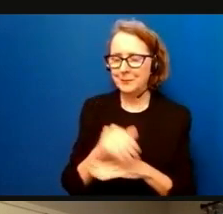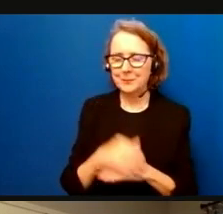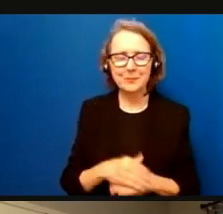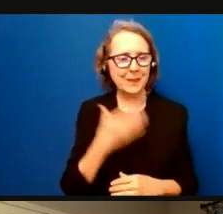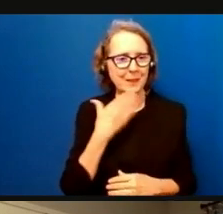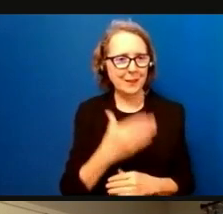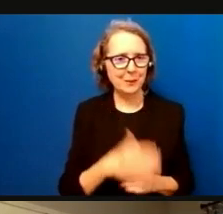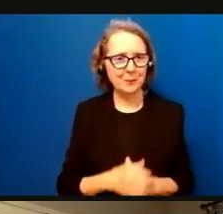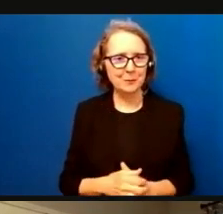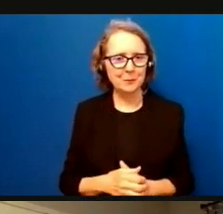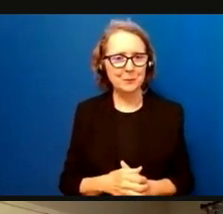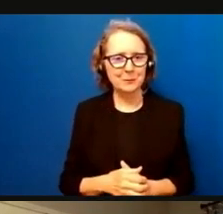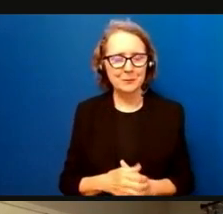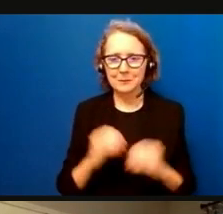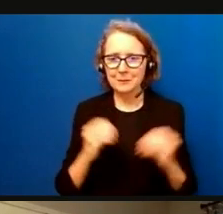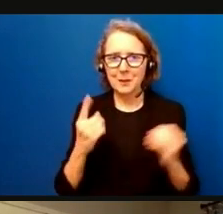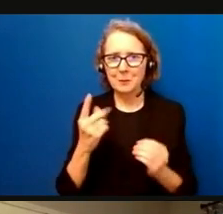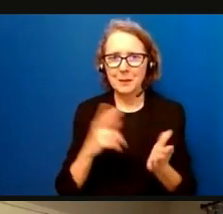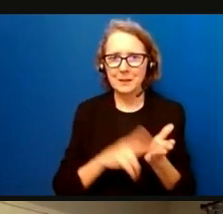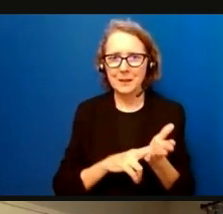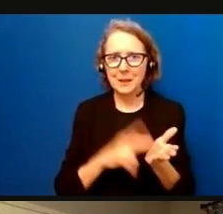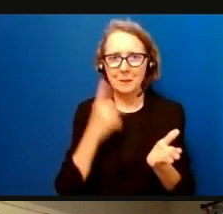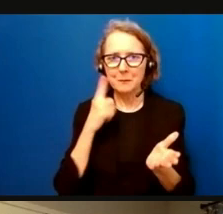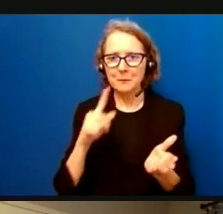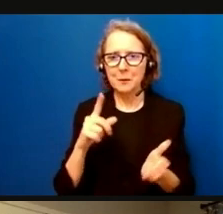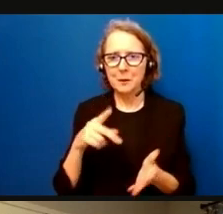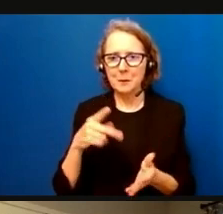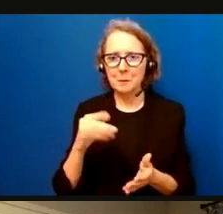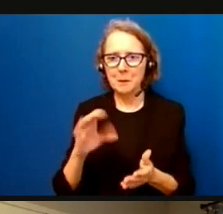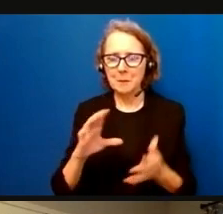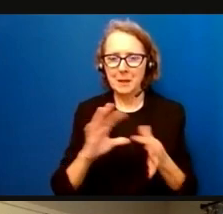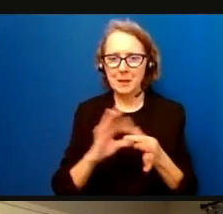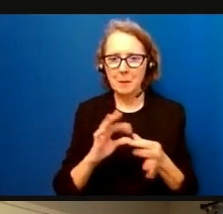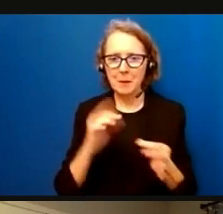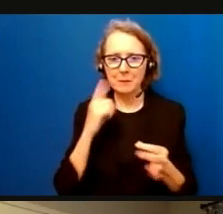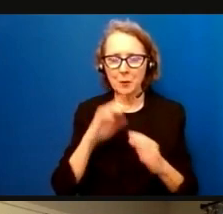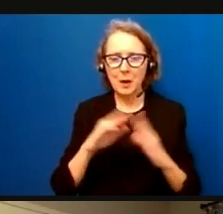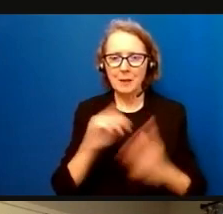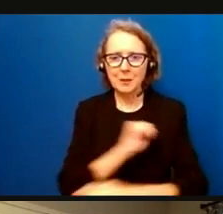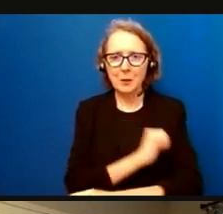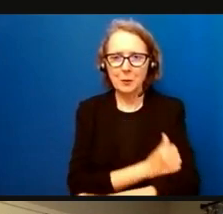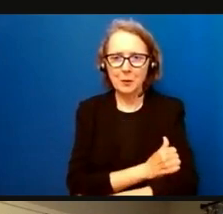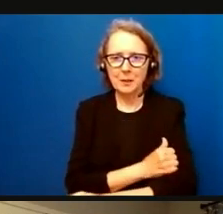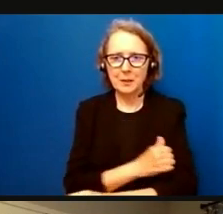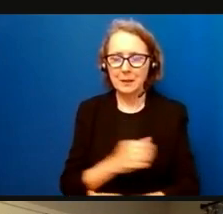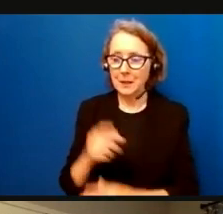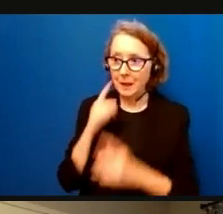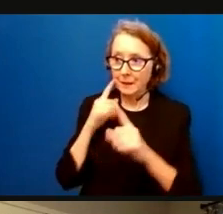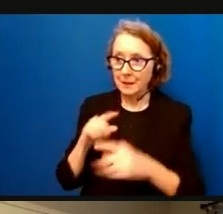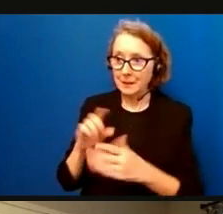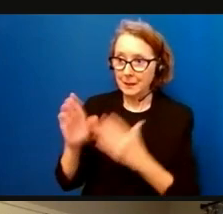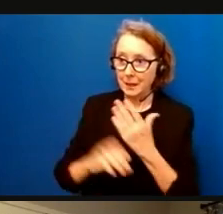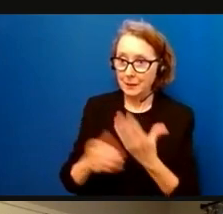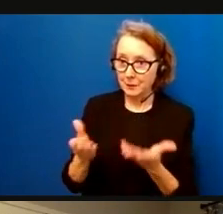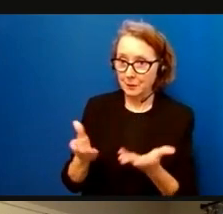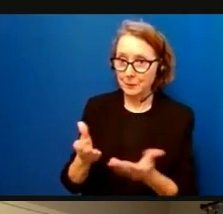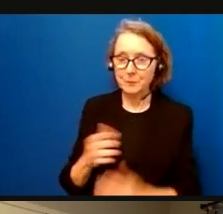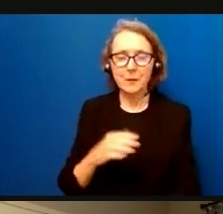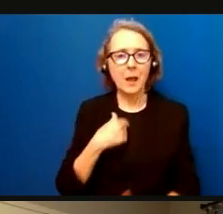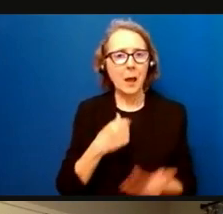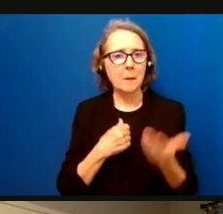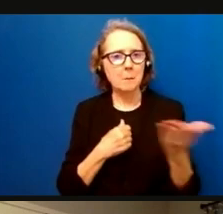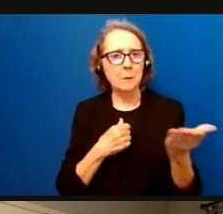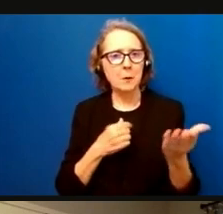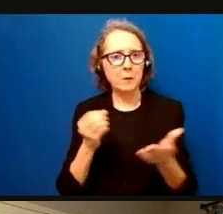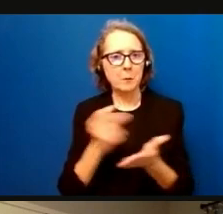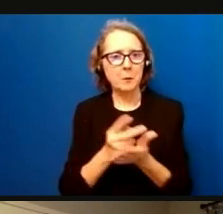you. We have nobody signed up for public comment for the Housing Authority. Vice Chair Stapleton, the consent calendar. Yes, I move approval of the